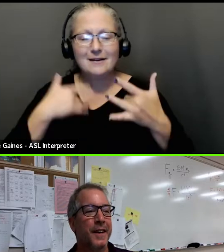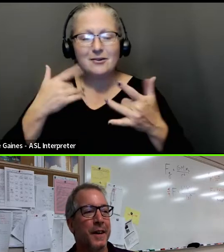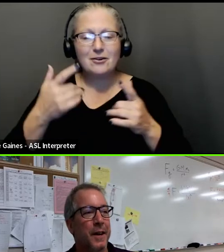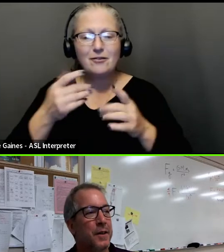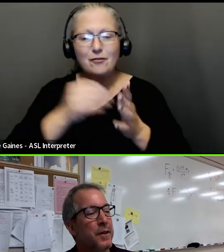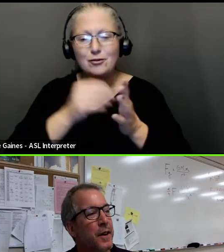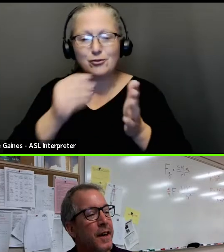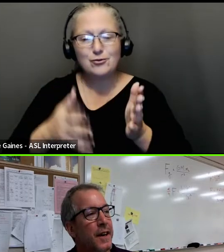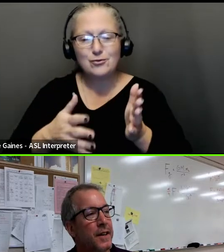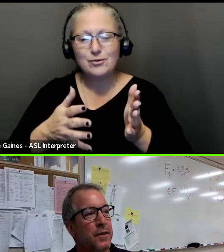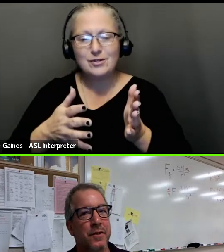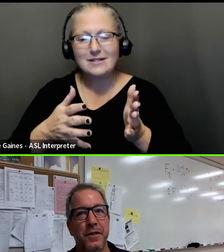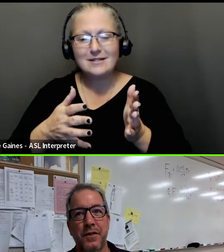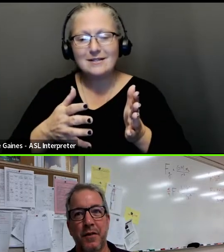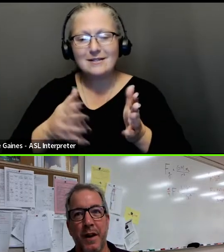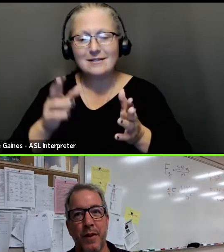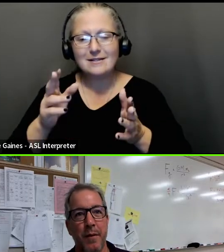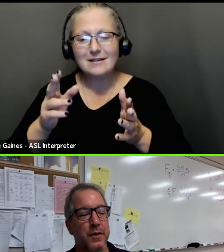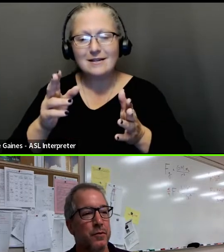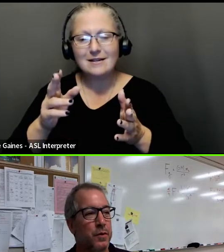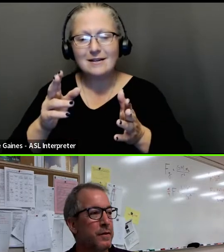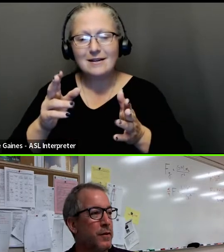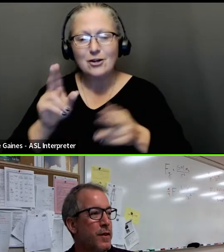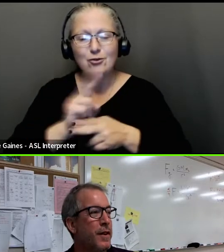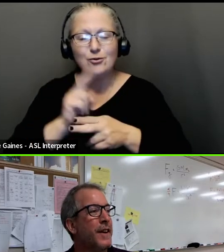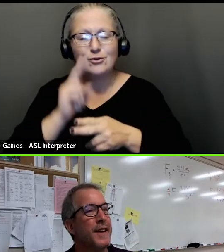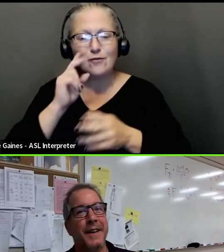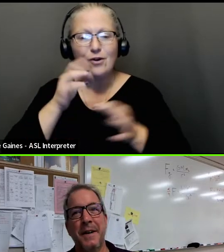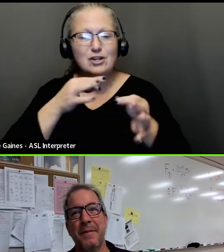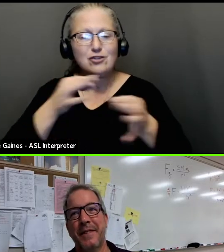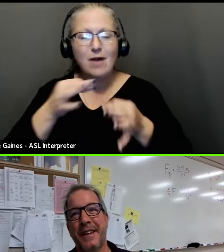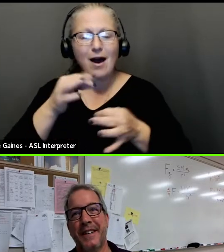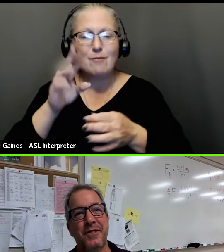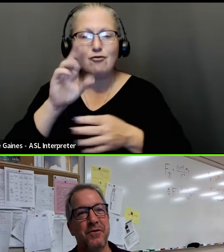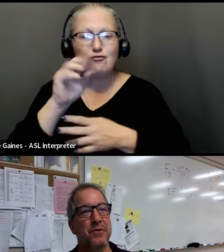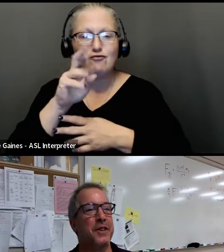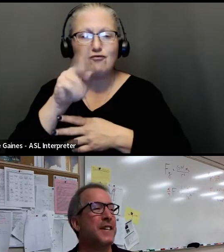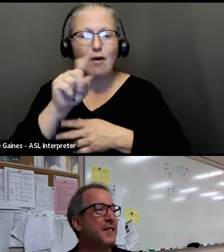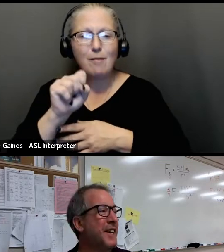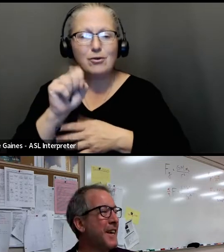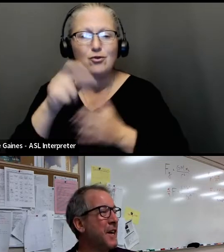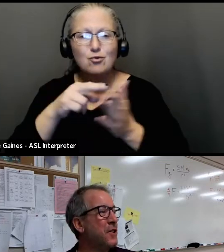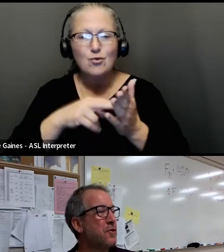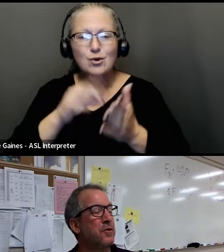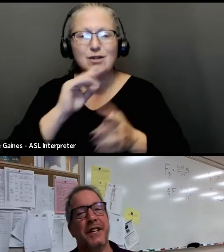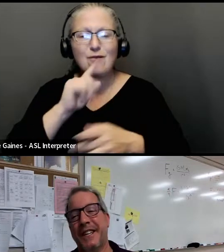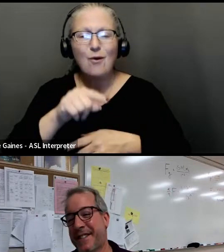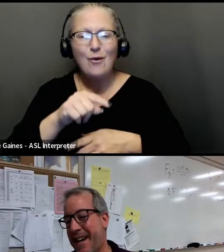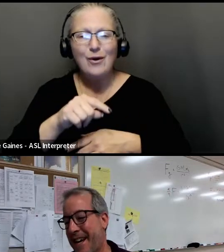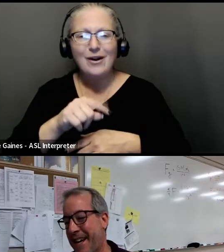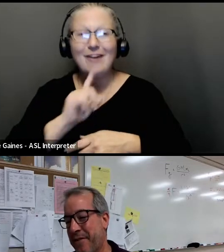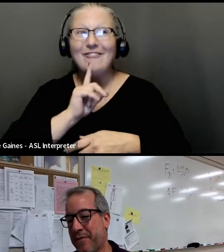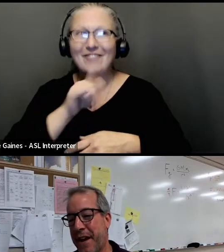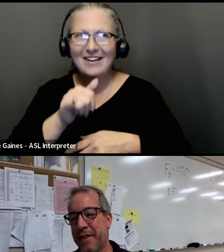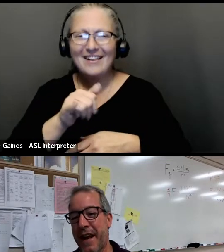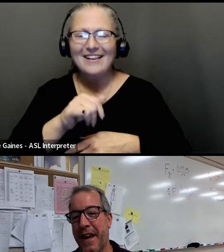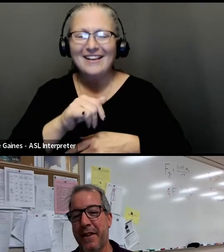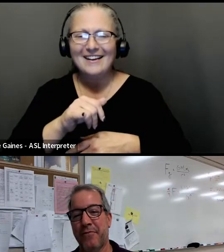students use to describe Robert's Rules of Order. It truly is